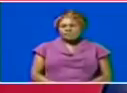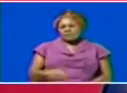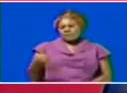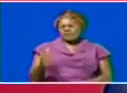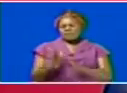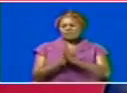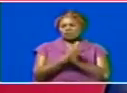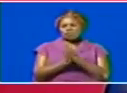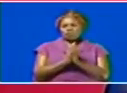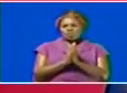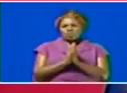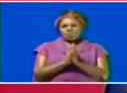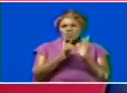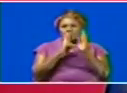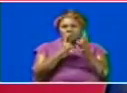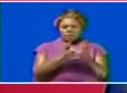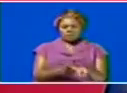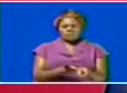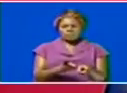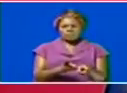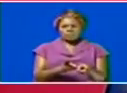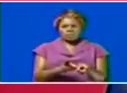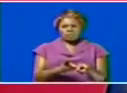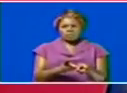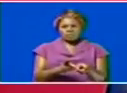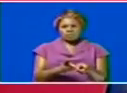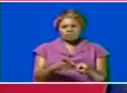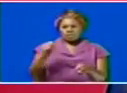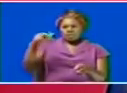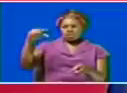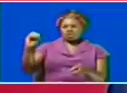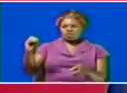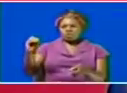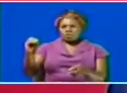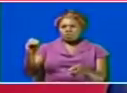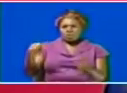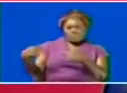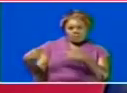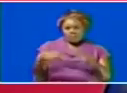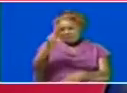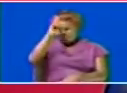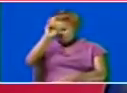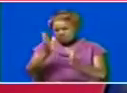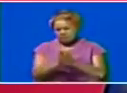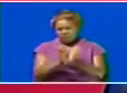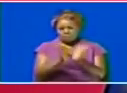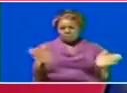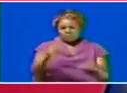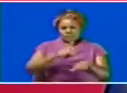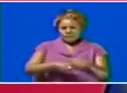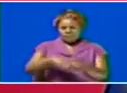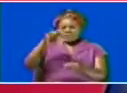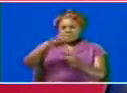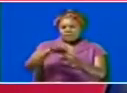The news, a report by the Independent Medical Legal Unit, IMLU, on casualties of confrontations between the police and the public during the